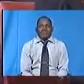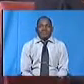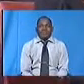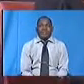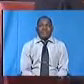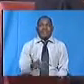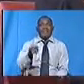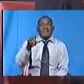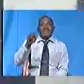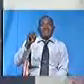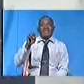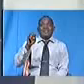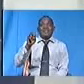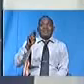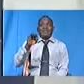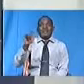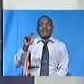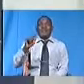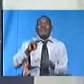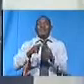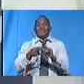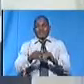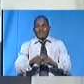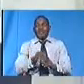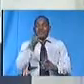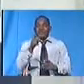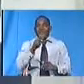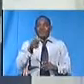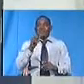Serial numbers. This is an amazing proposition indeed.